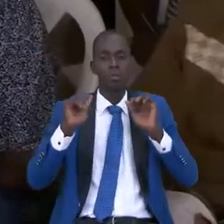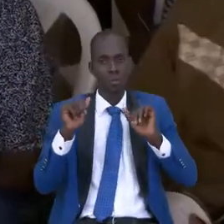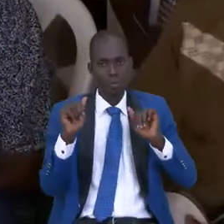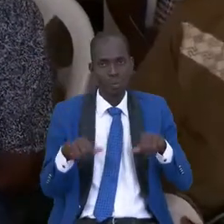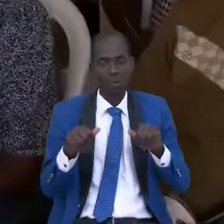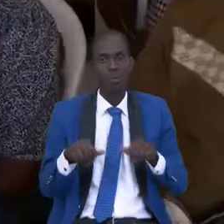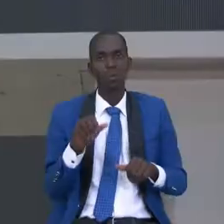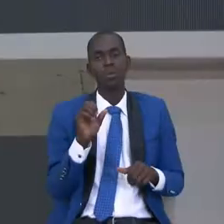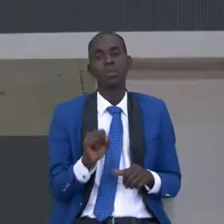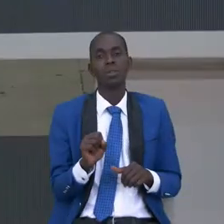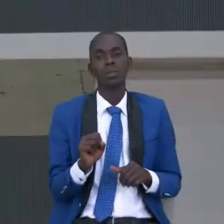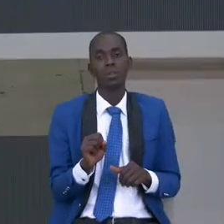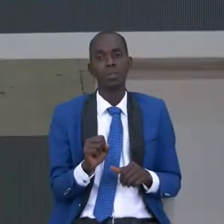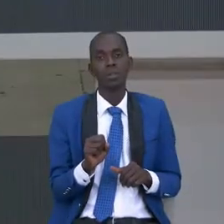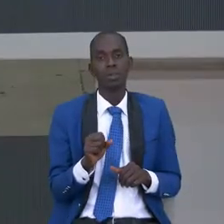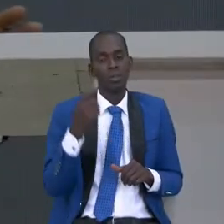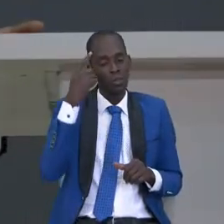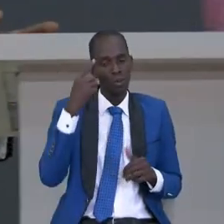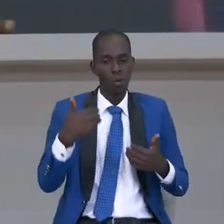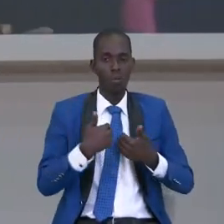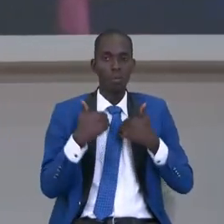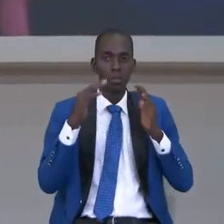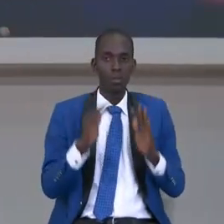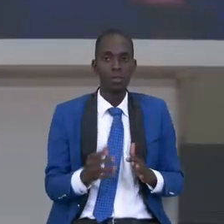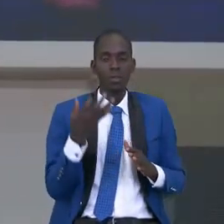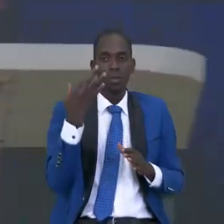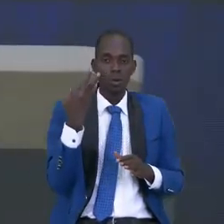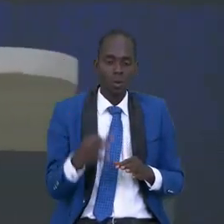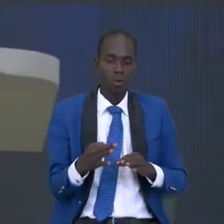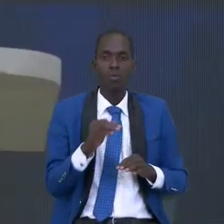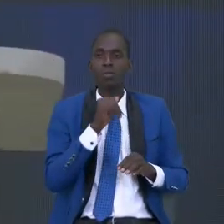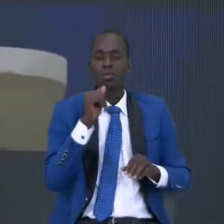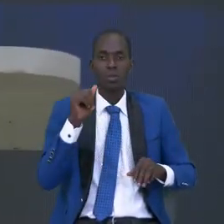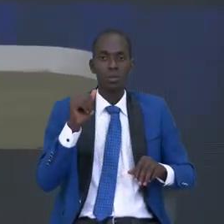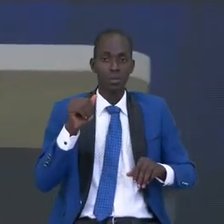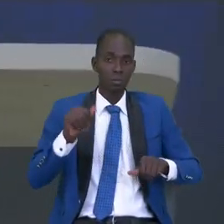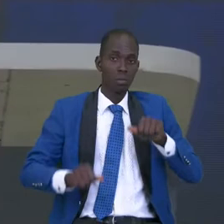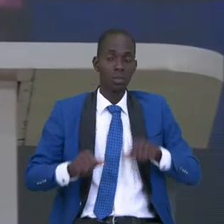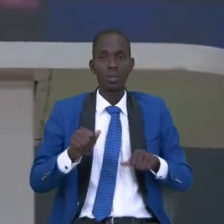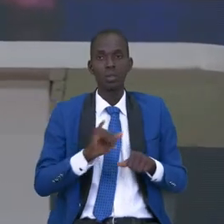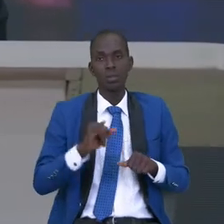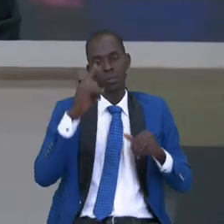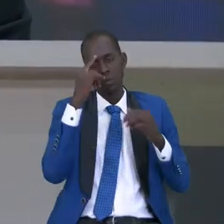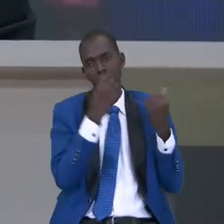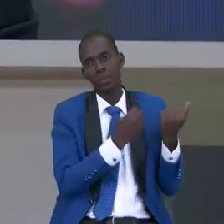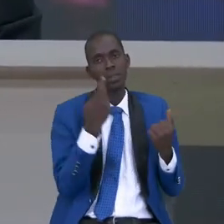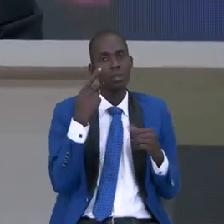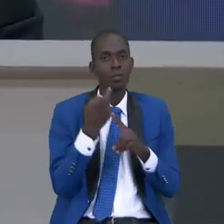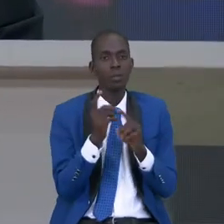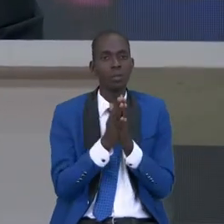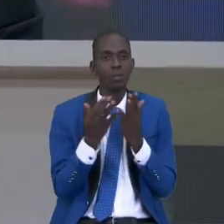possibilities for possessors of unwavering faith, look at Matthew